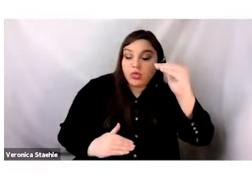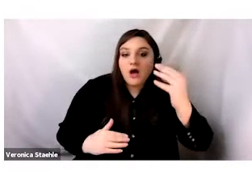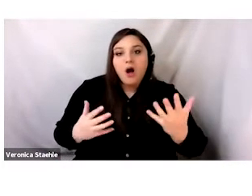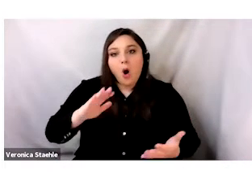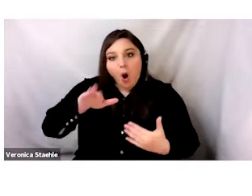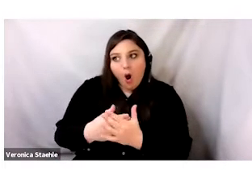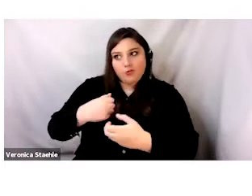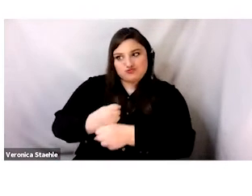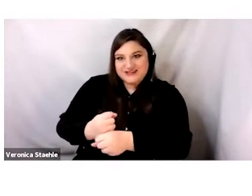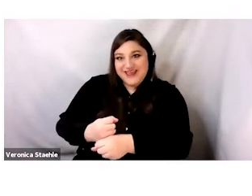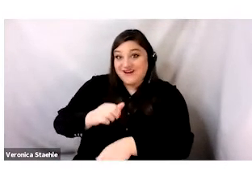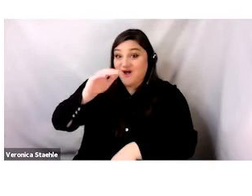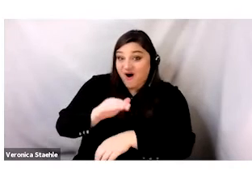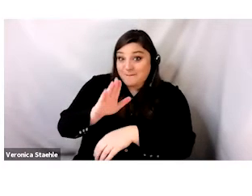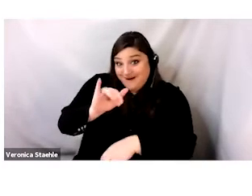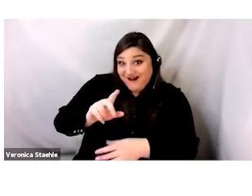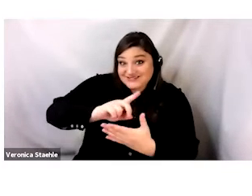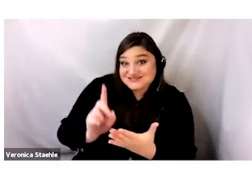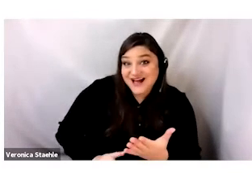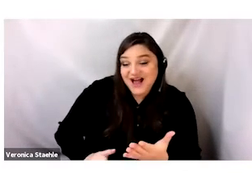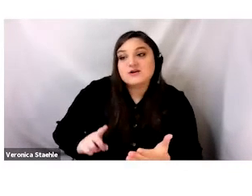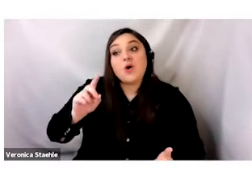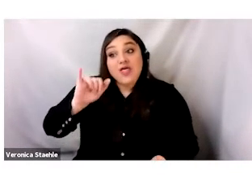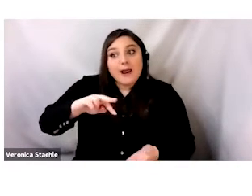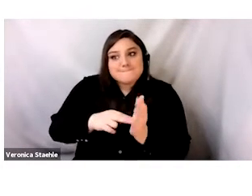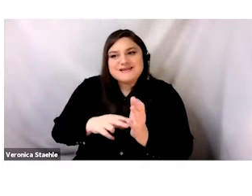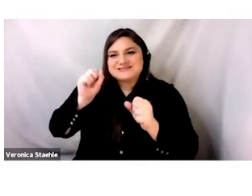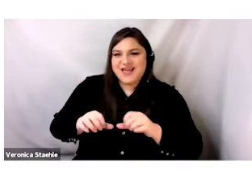by design, but that also means they can be redesigned.